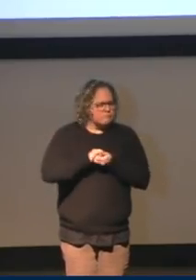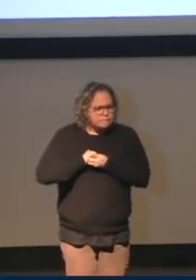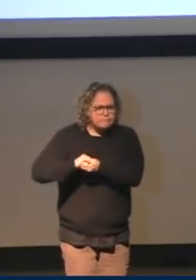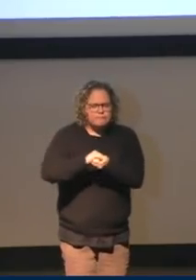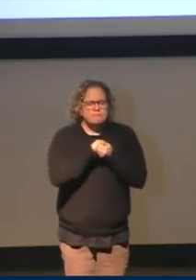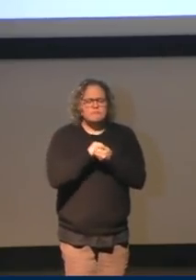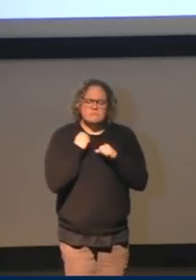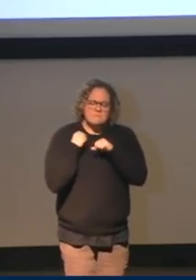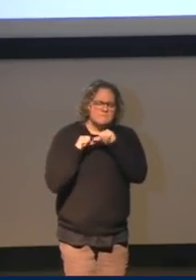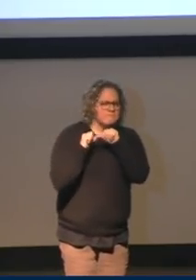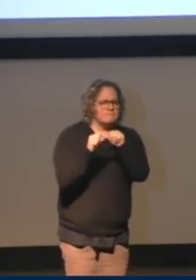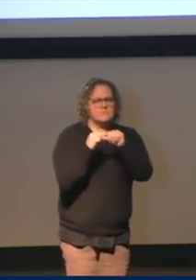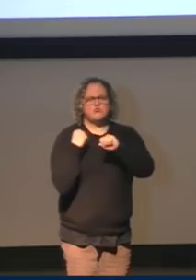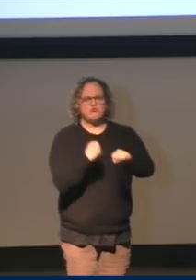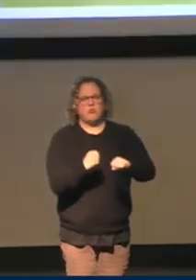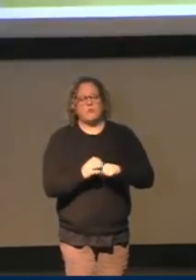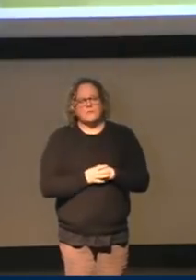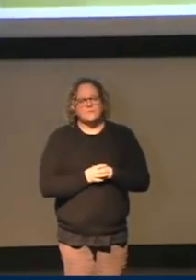Stay strong.